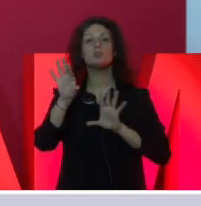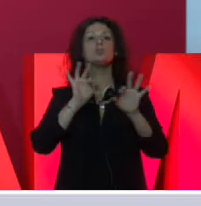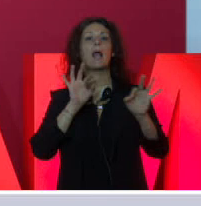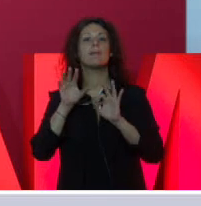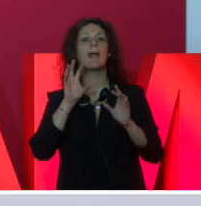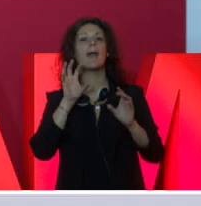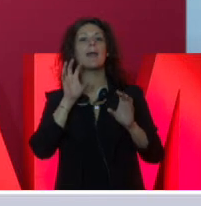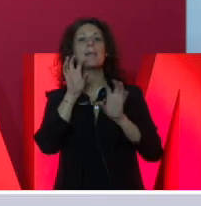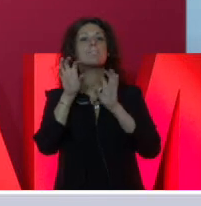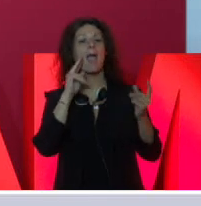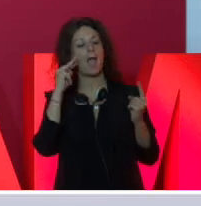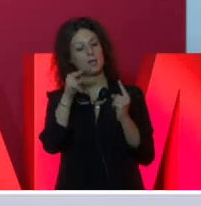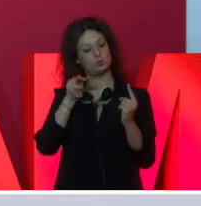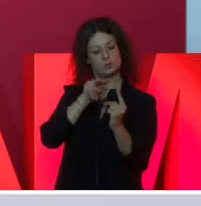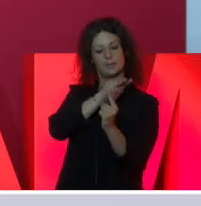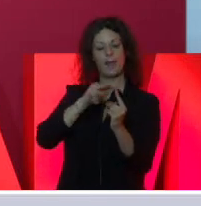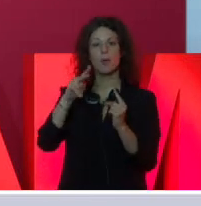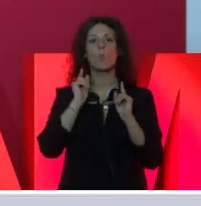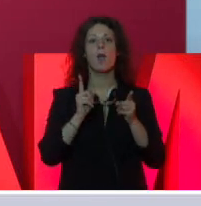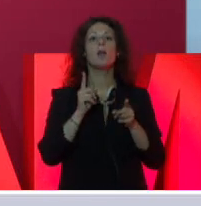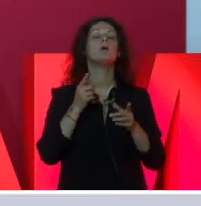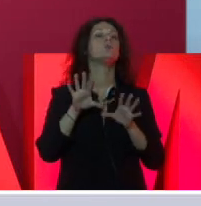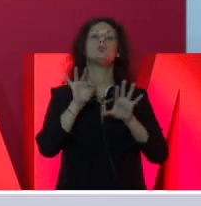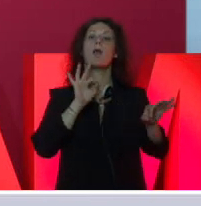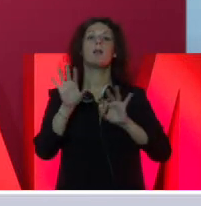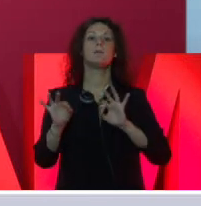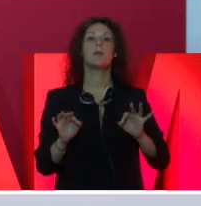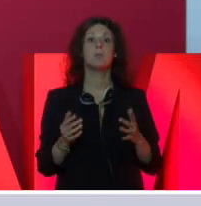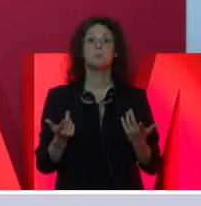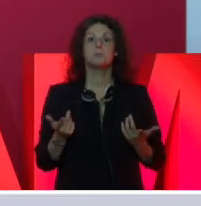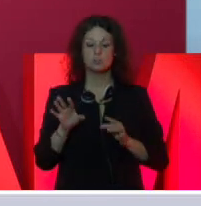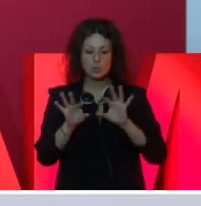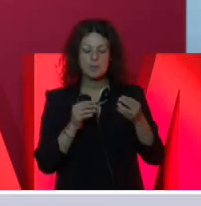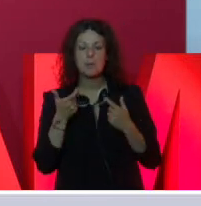choice. And why do they make that choice? And are those